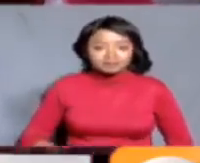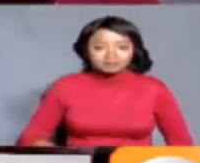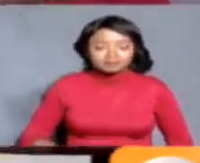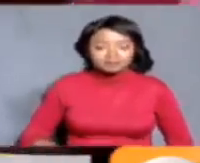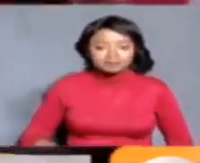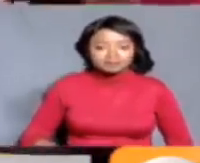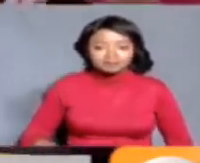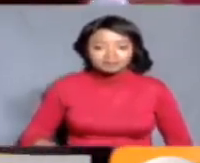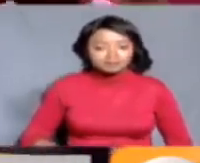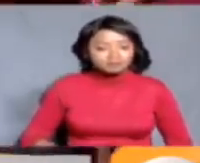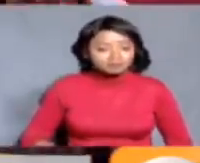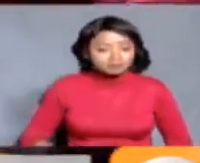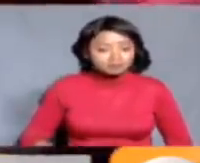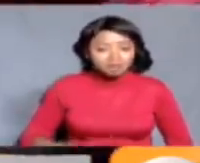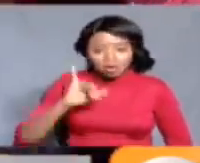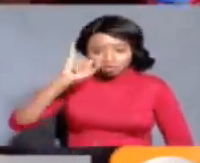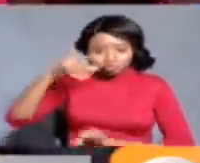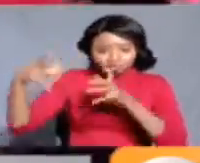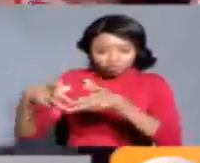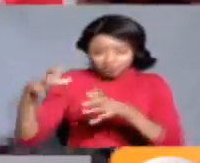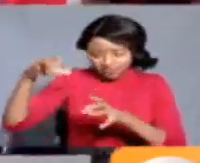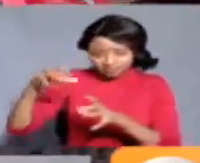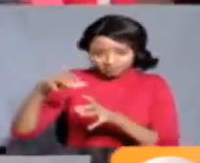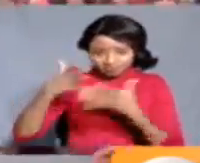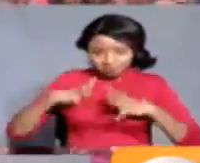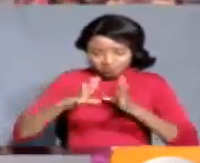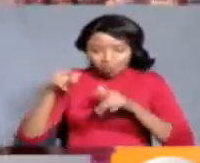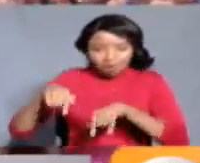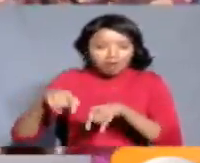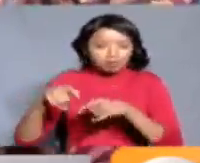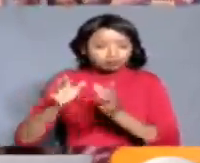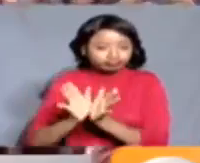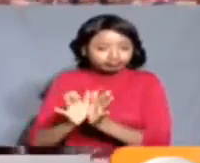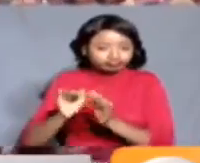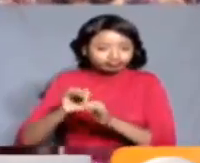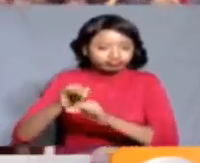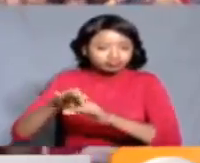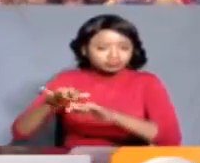The cracks within the Jubilee Party today widened